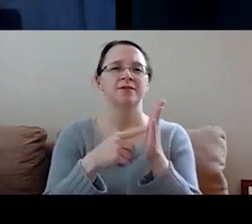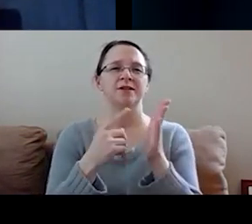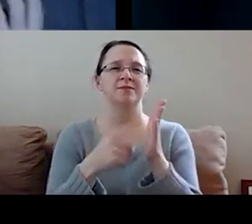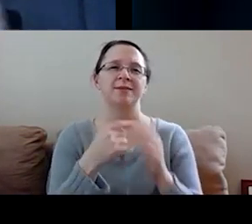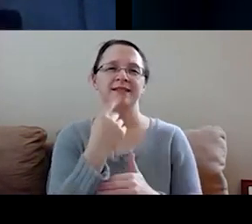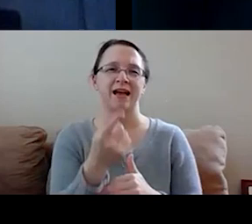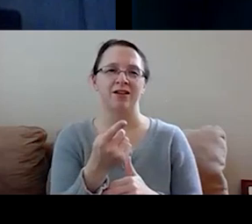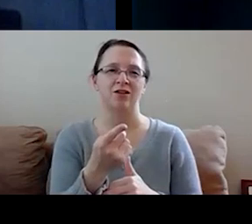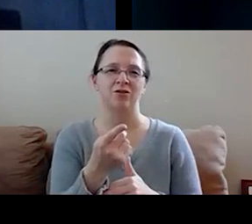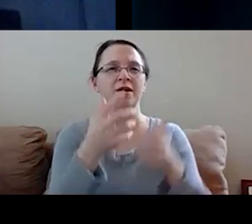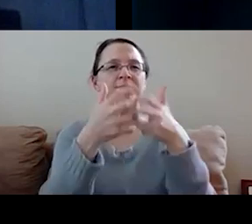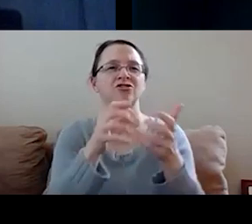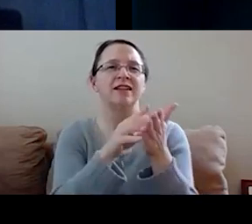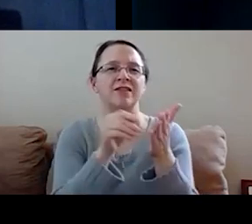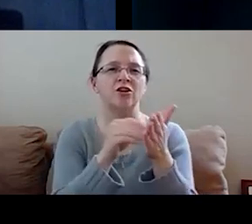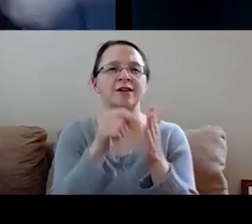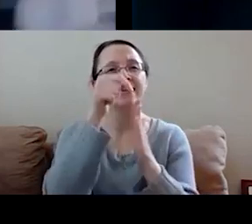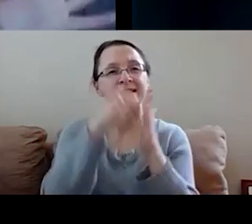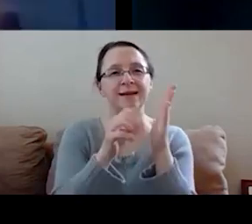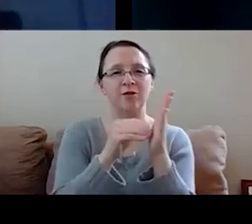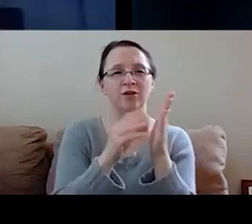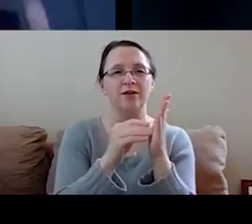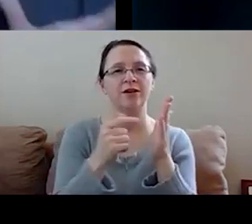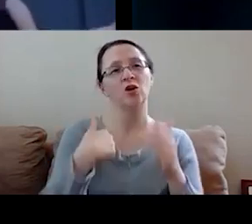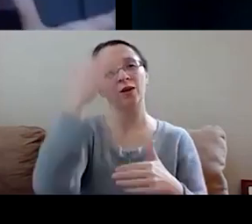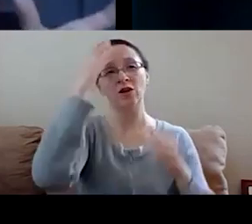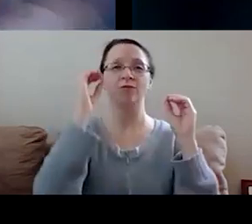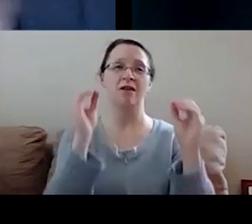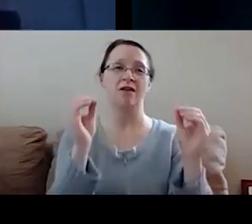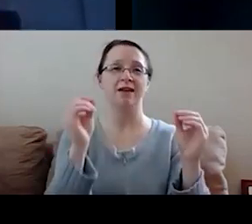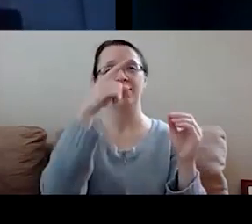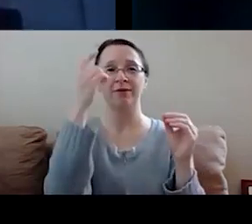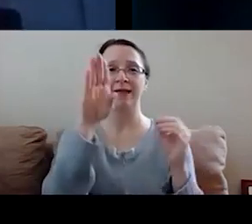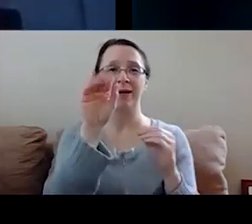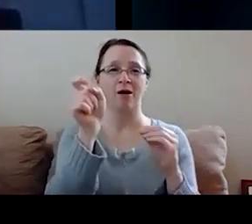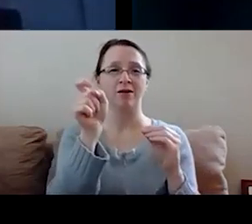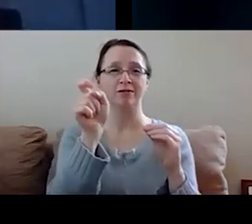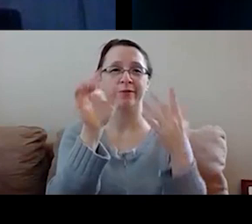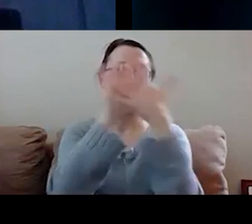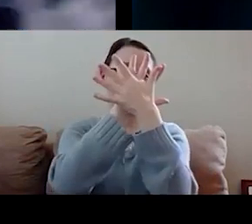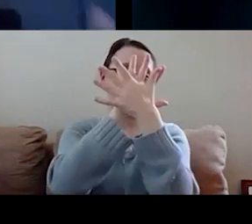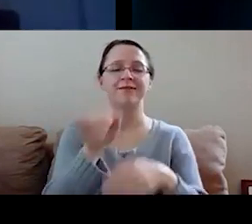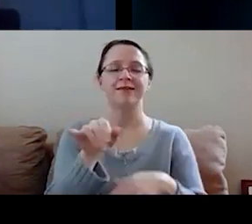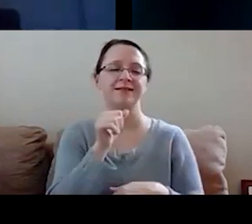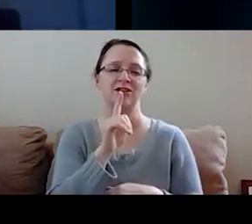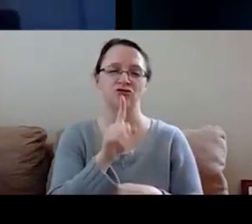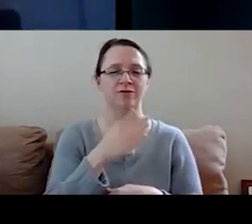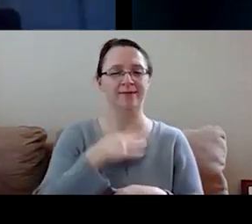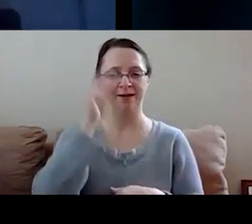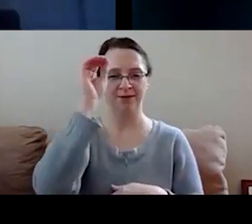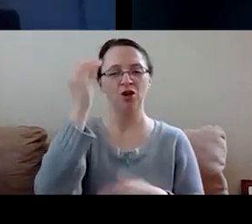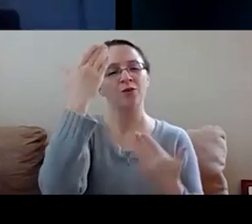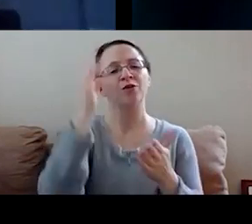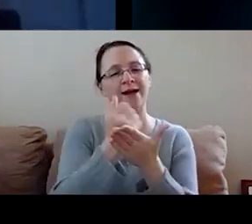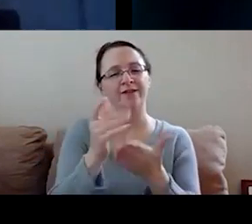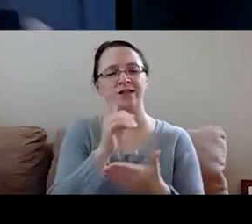that with machine learning and deep learning, we know nothing. It's a black box. And I don't think that's true. We don't know everything. That's